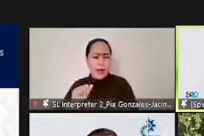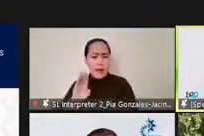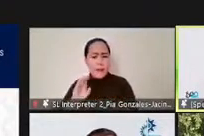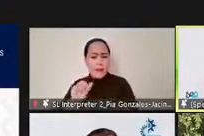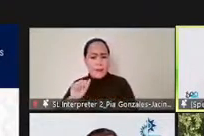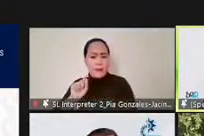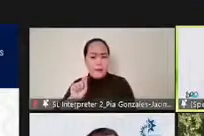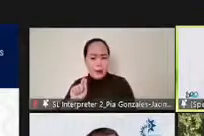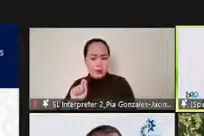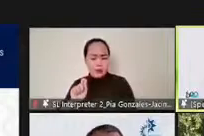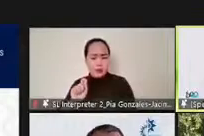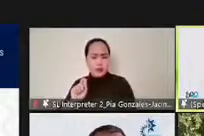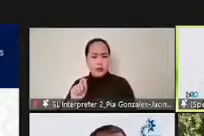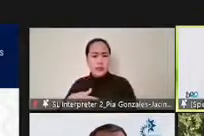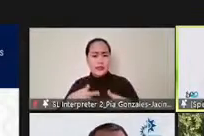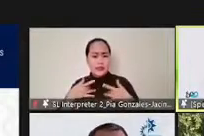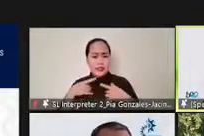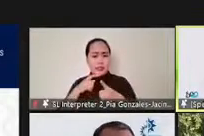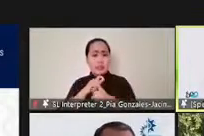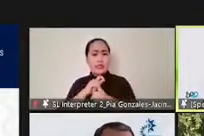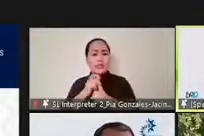tradition today?